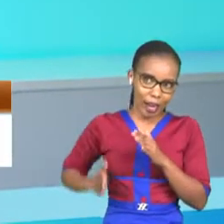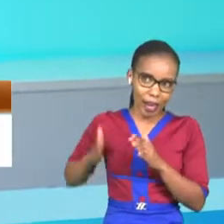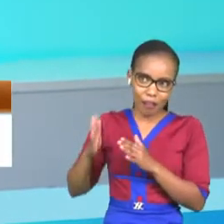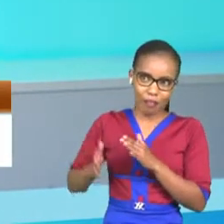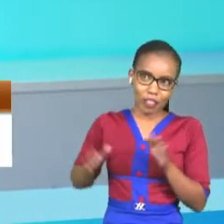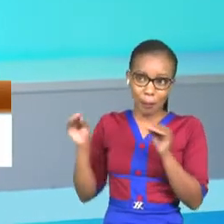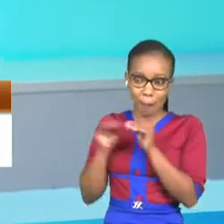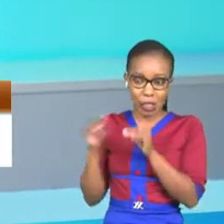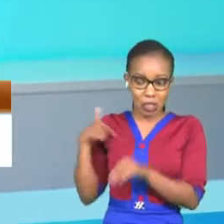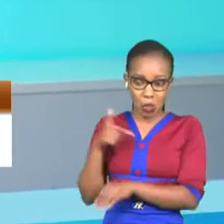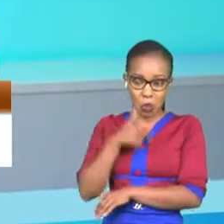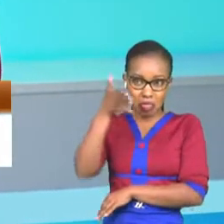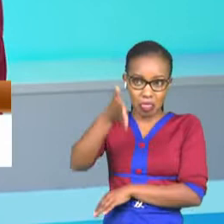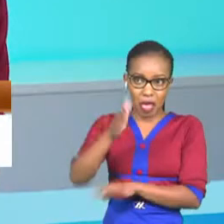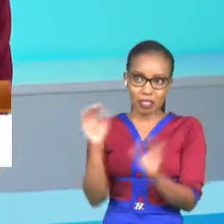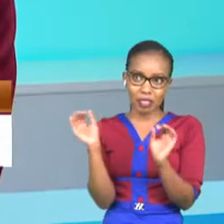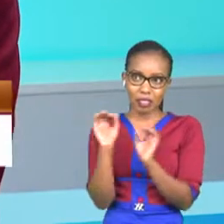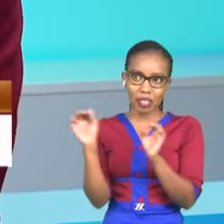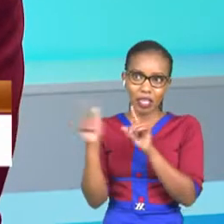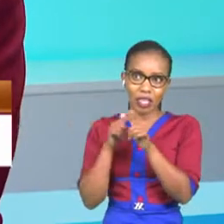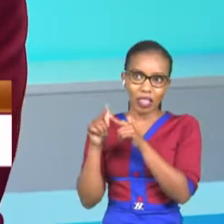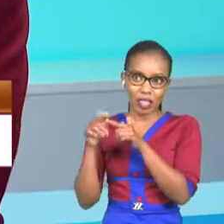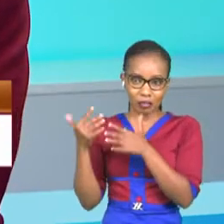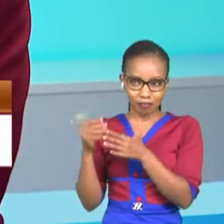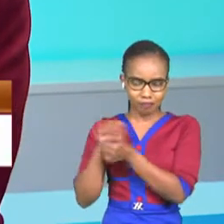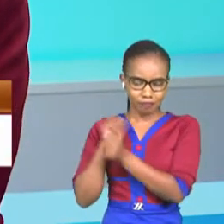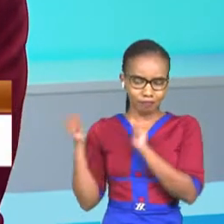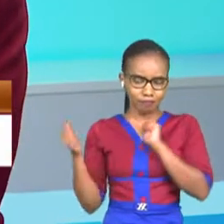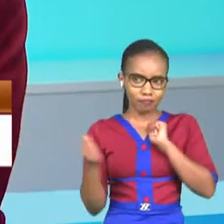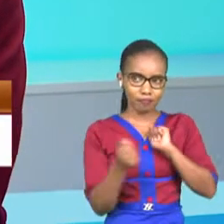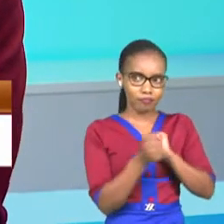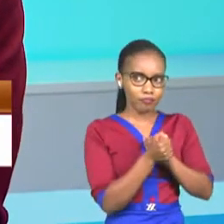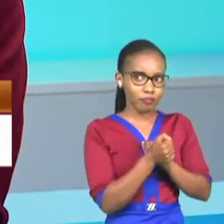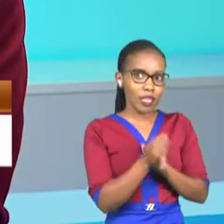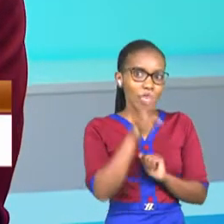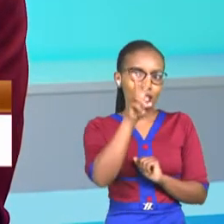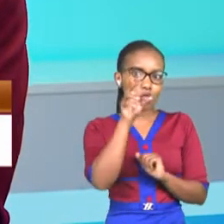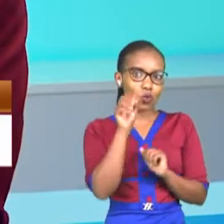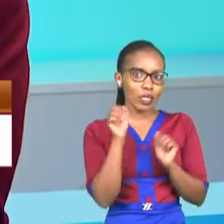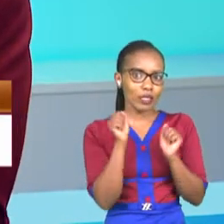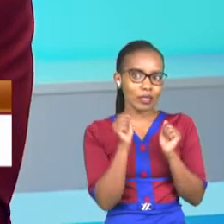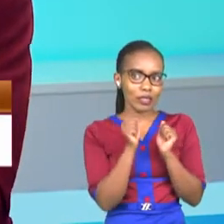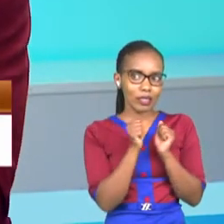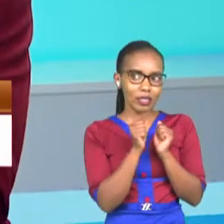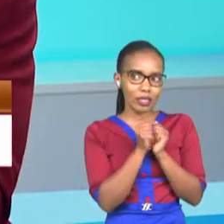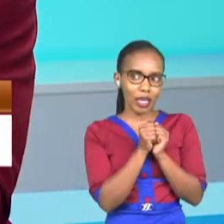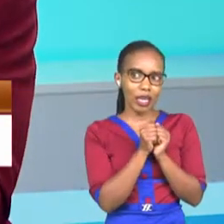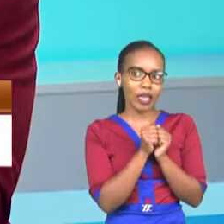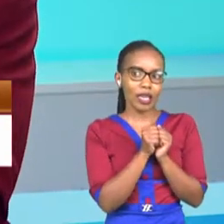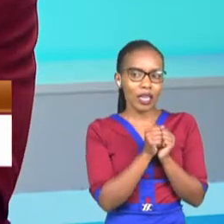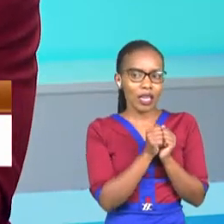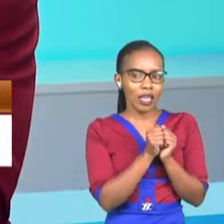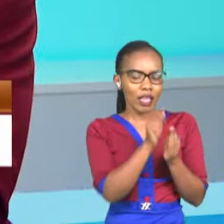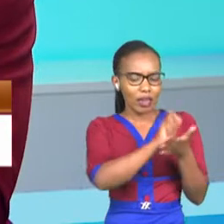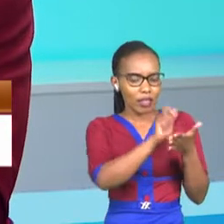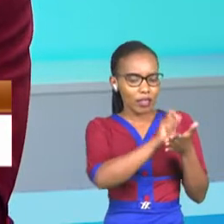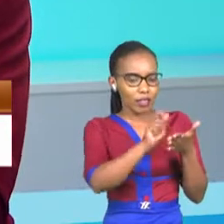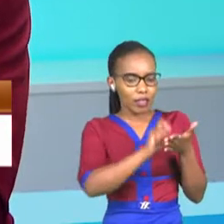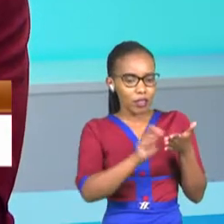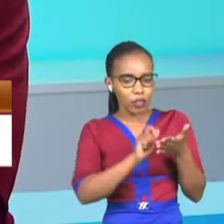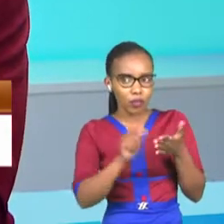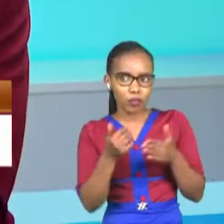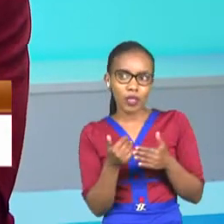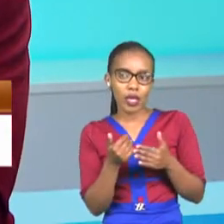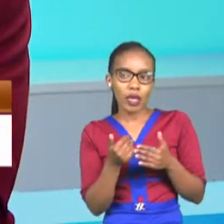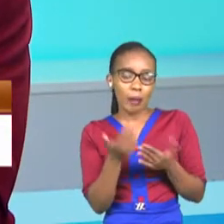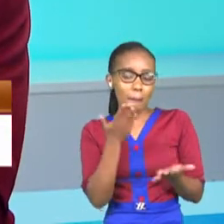not there, they go and jettison it. In 2010, they put it down. They said, oh, it can be brought as an act